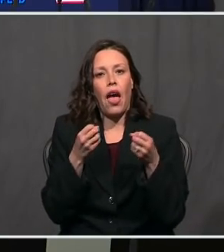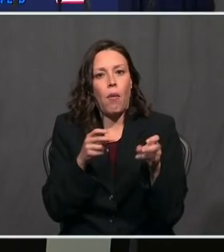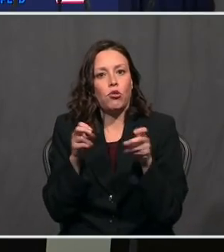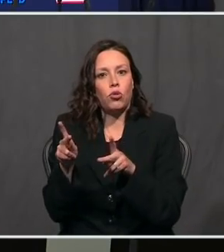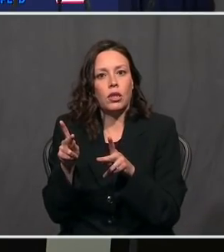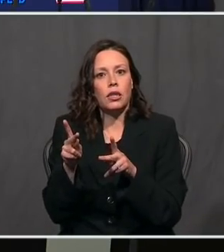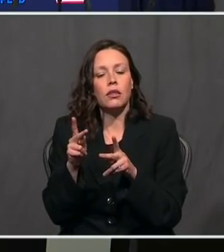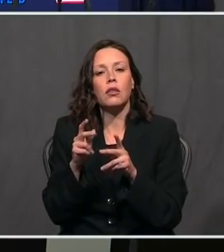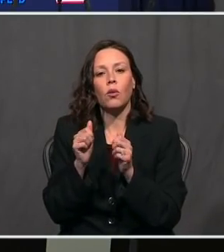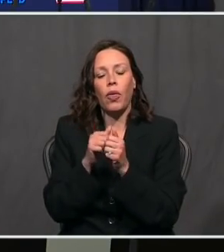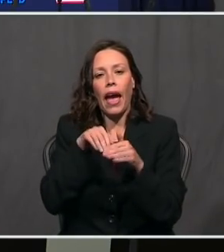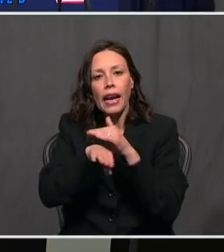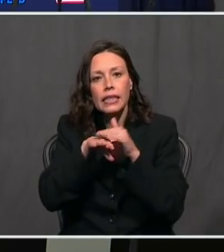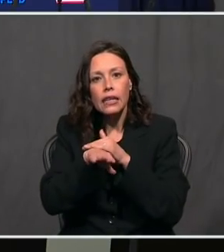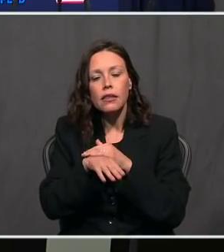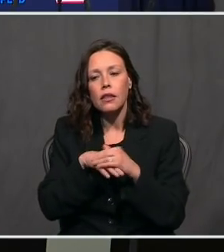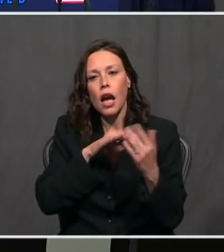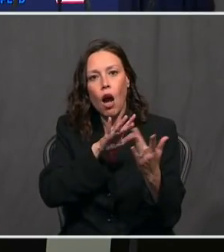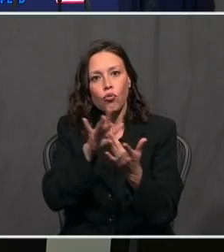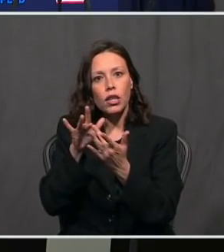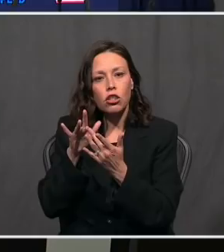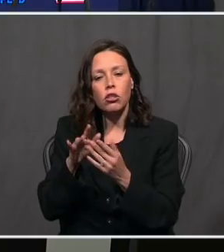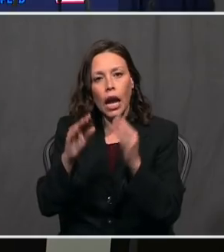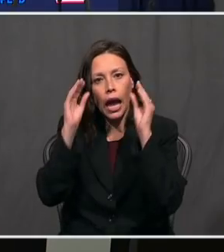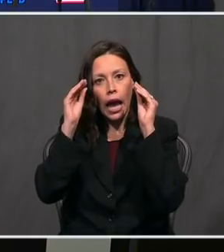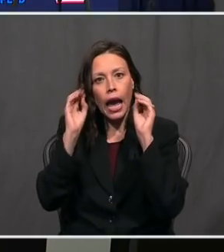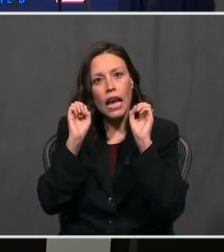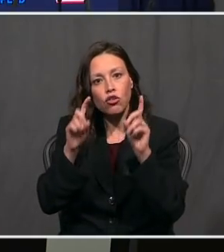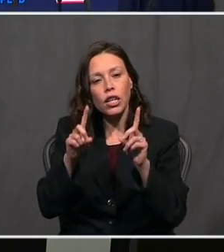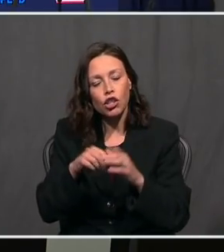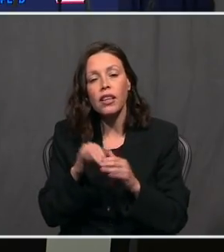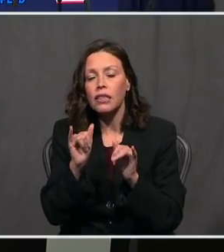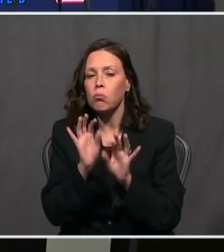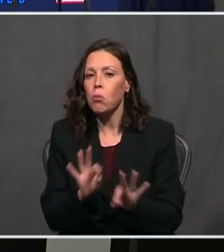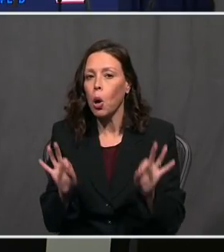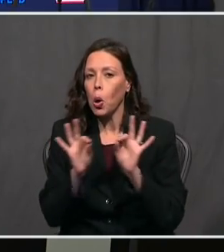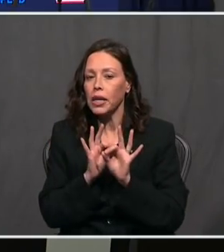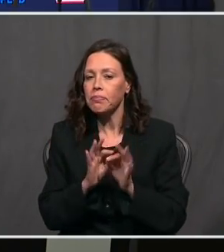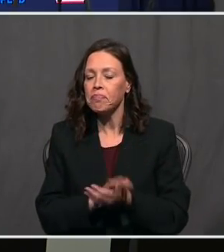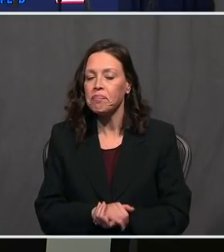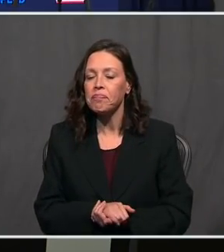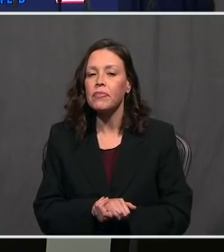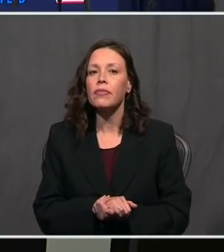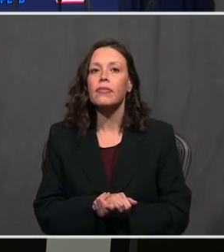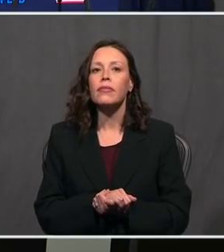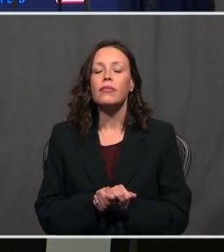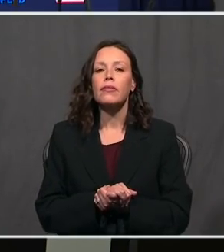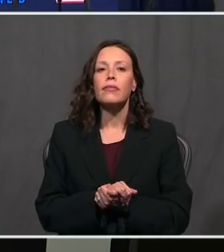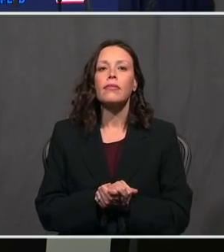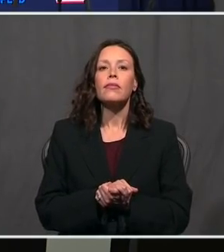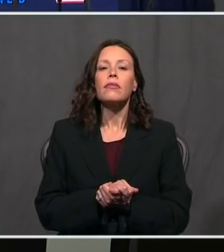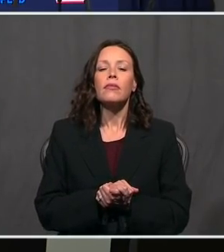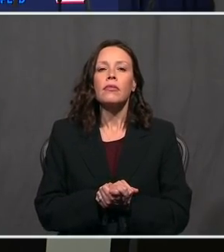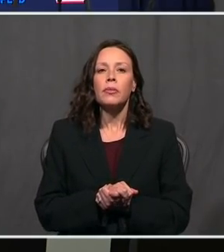access, support, and education. I think that's going to be very, very critical. So let me talk a little